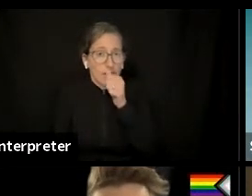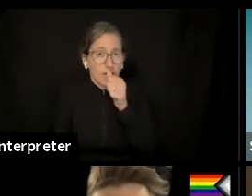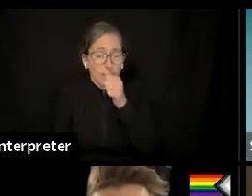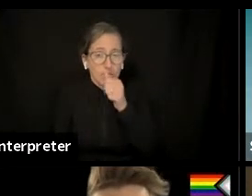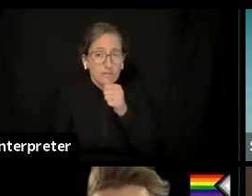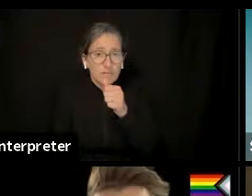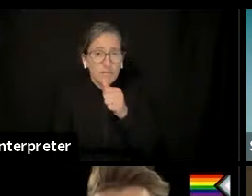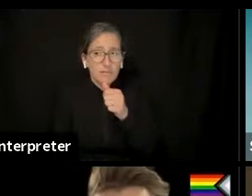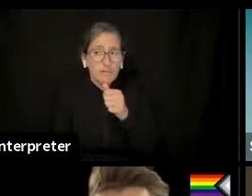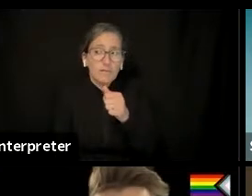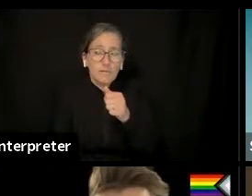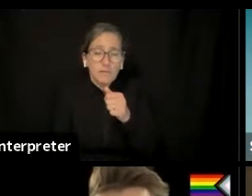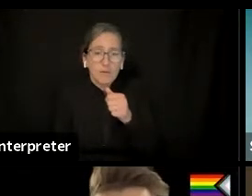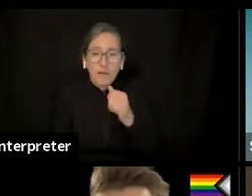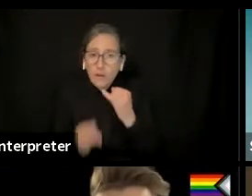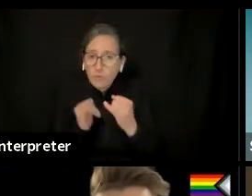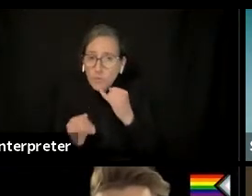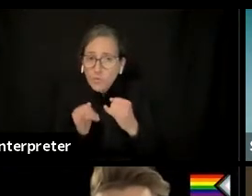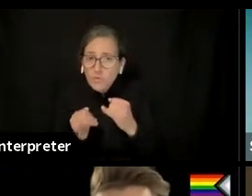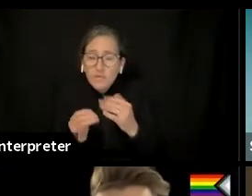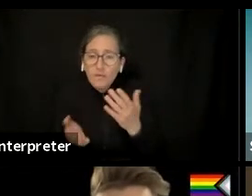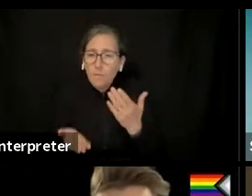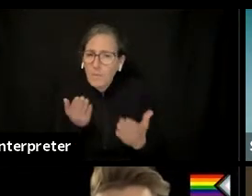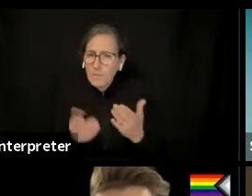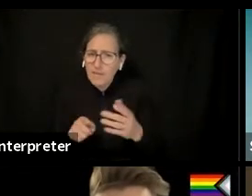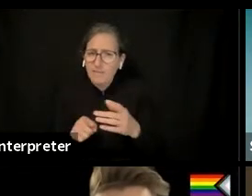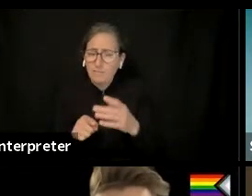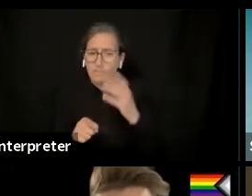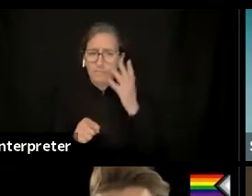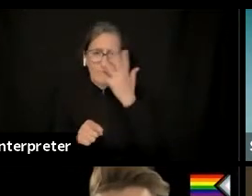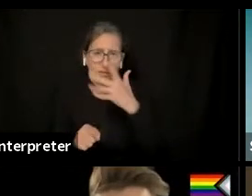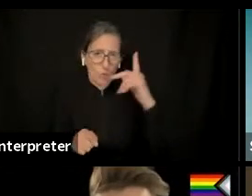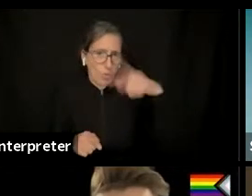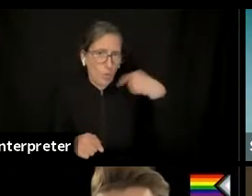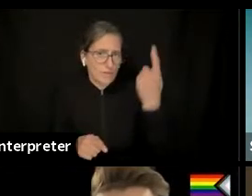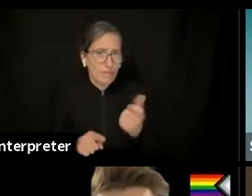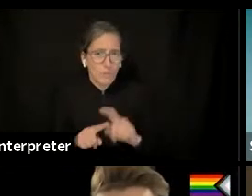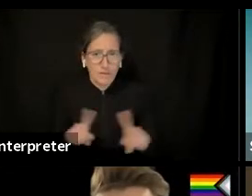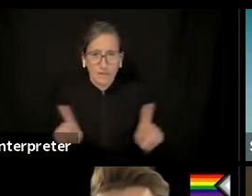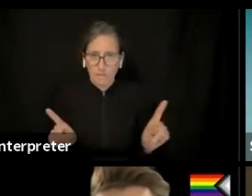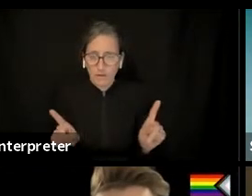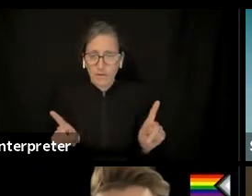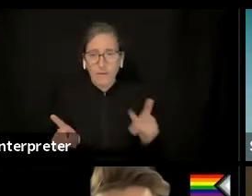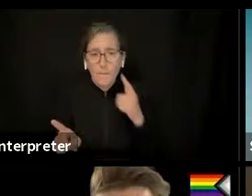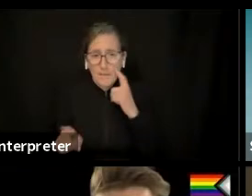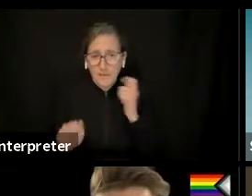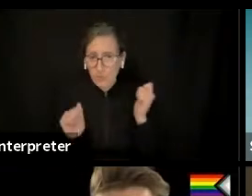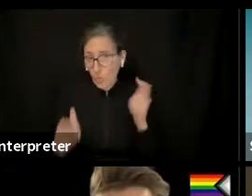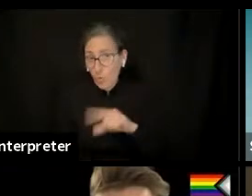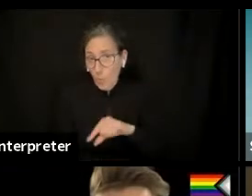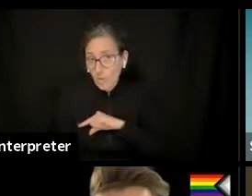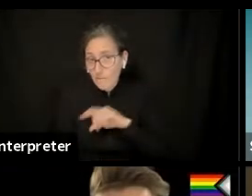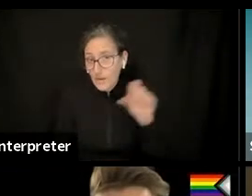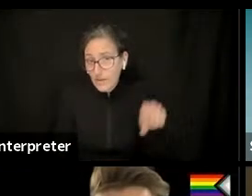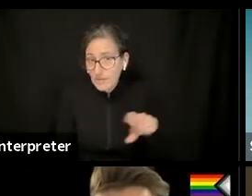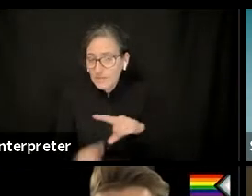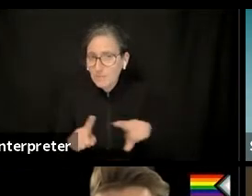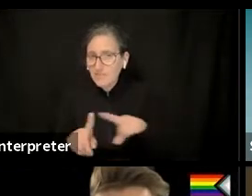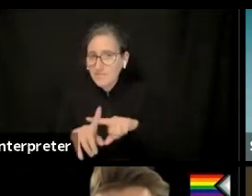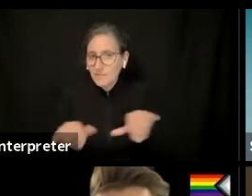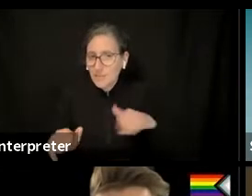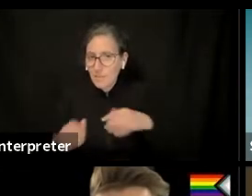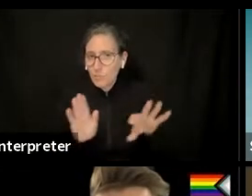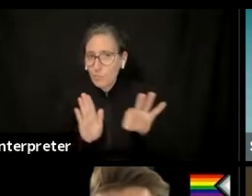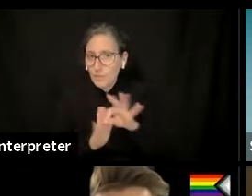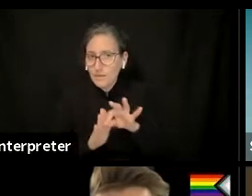very qualified. We all know that implicit bias happens. It just does. And we want to,